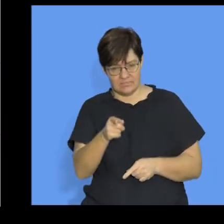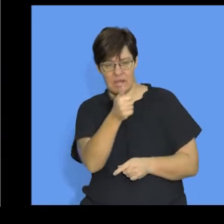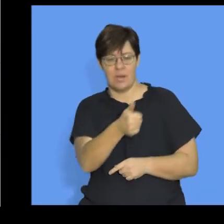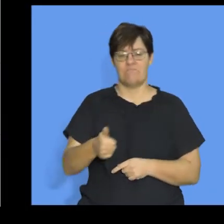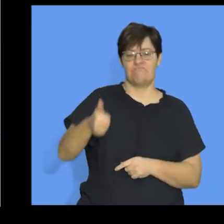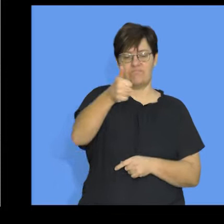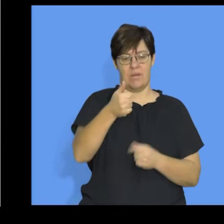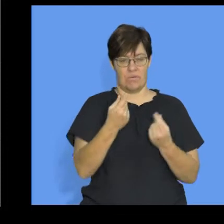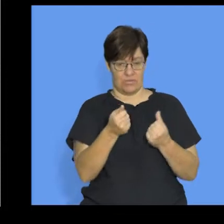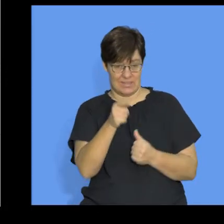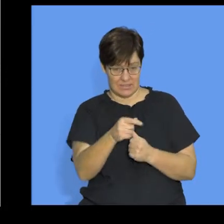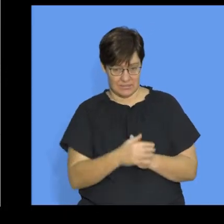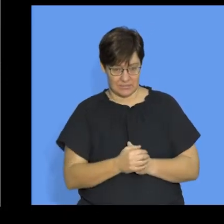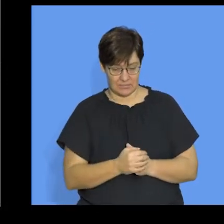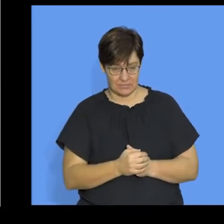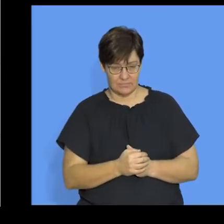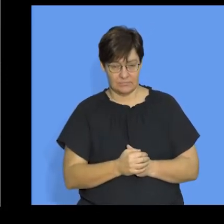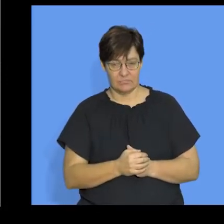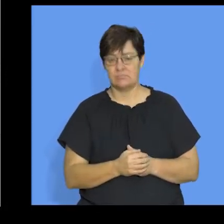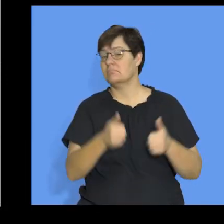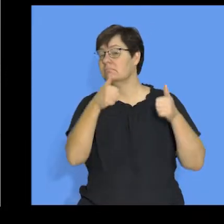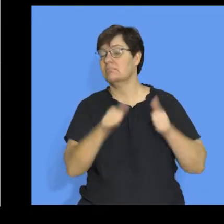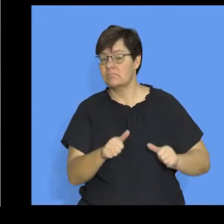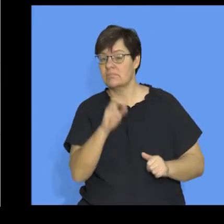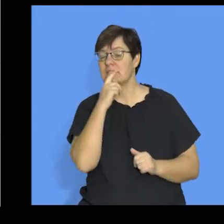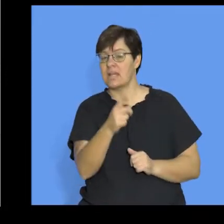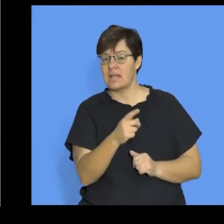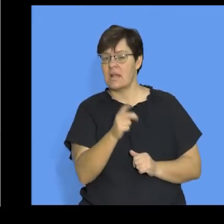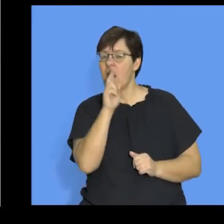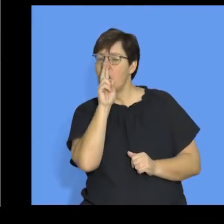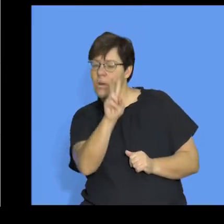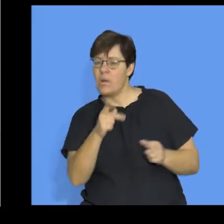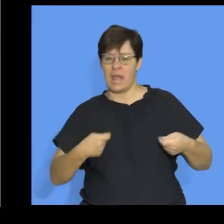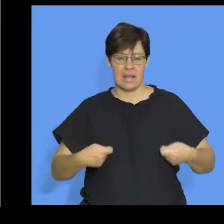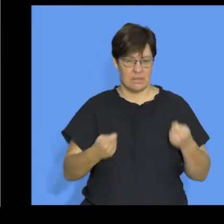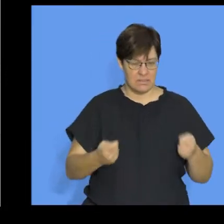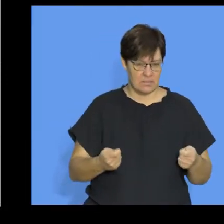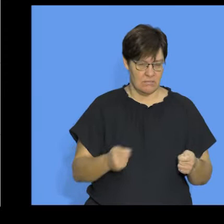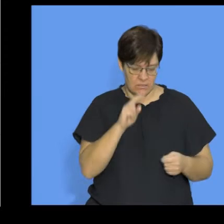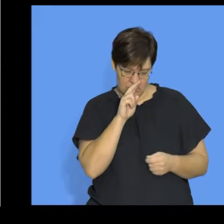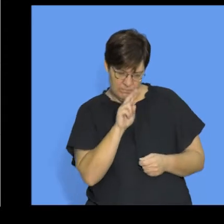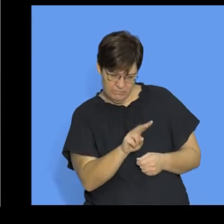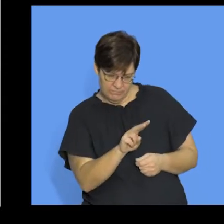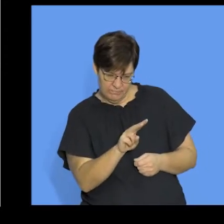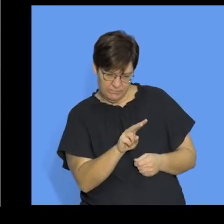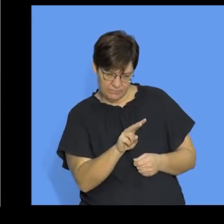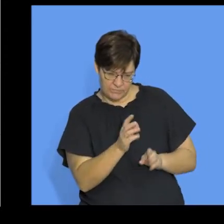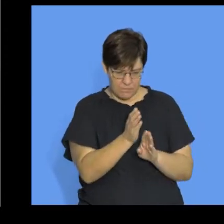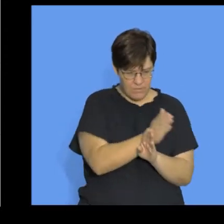prime cost. Okay? The next one, remember I said, look at the expense, but see what comes before